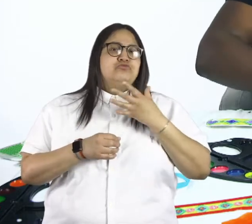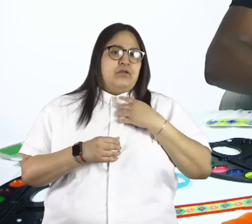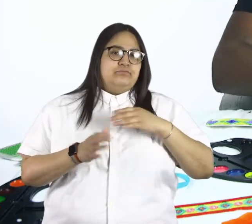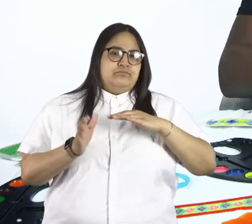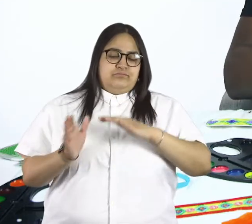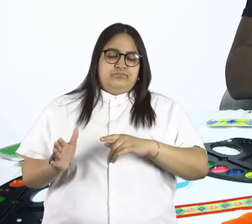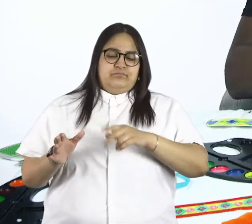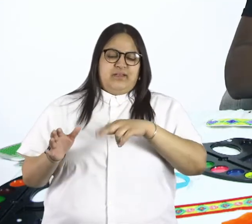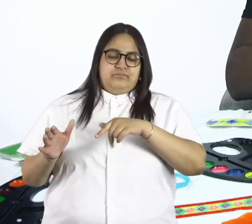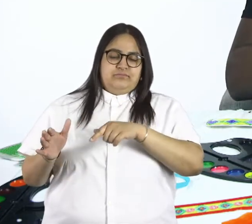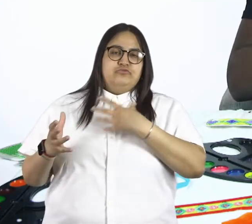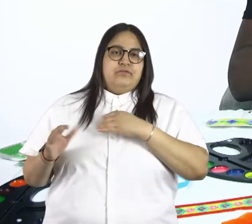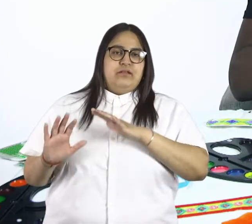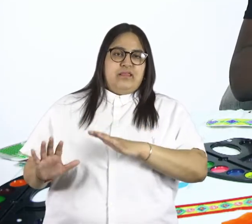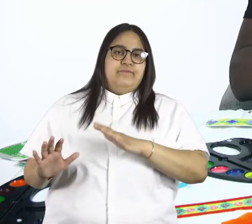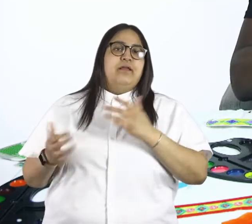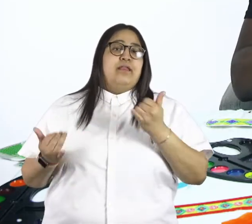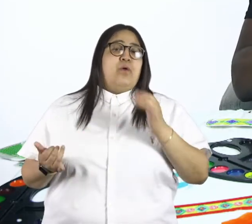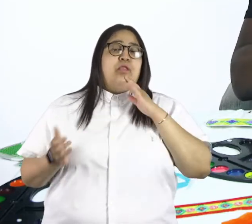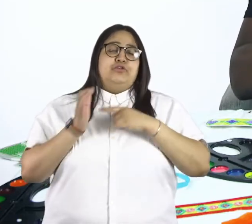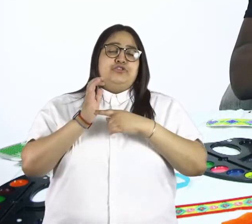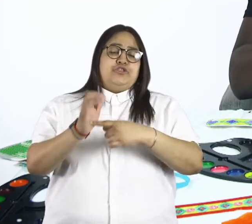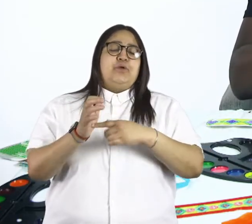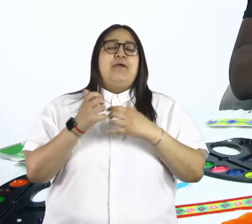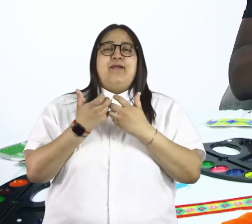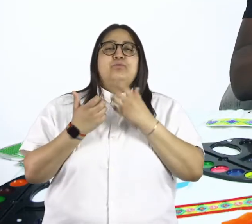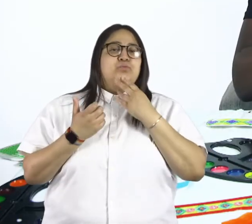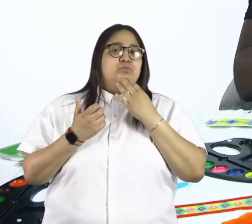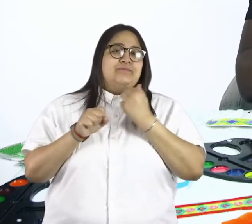show you guys how to use a bit of the glitter.